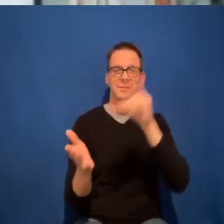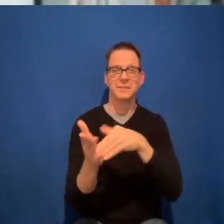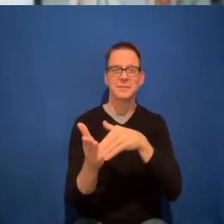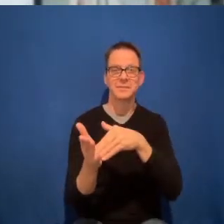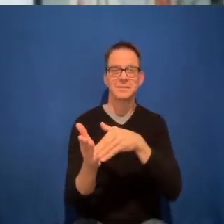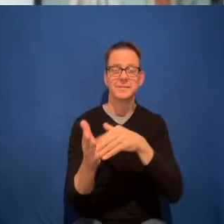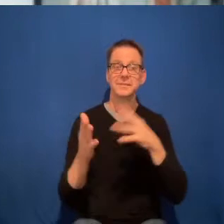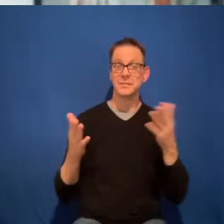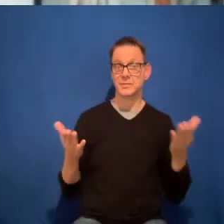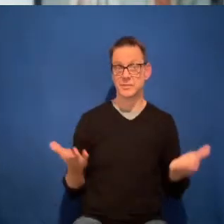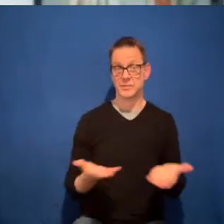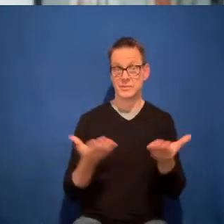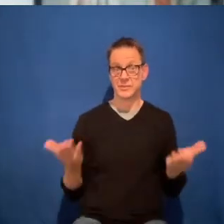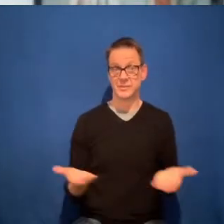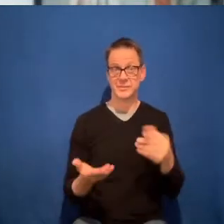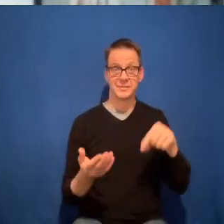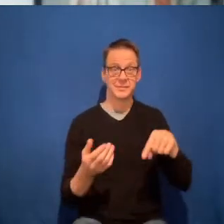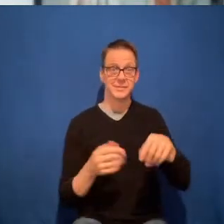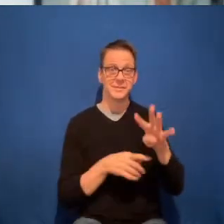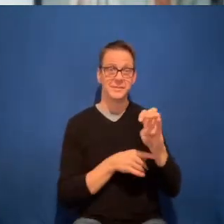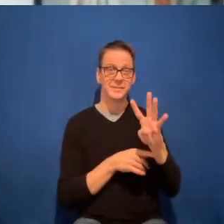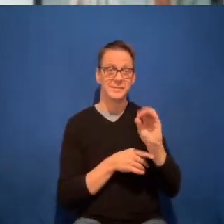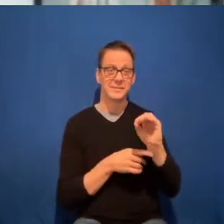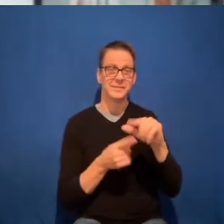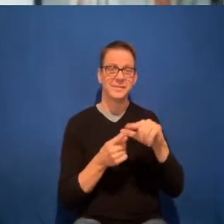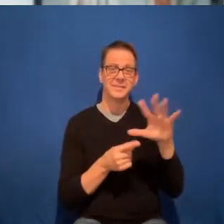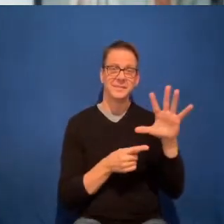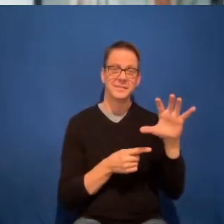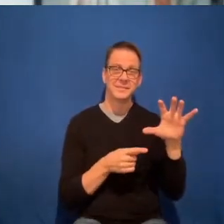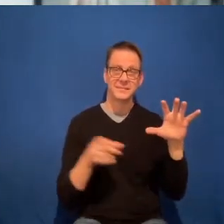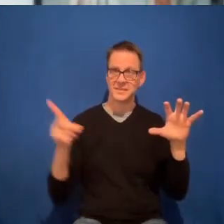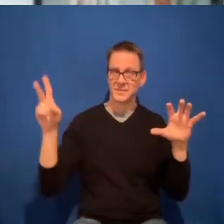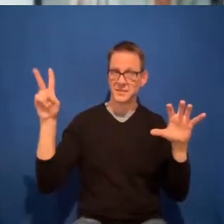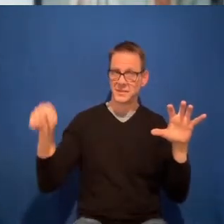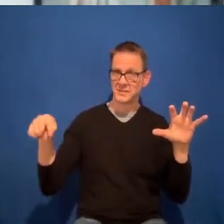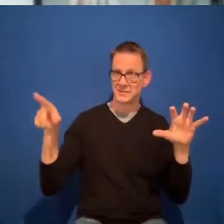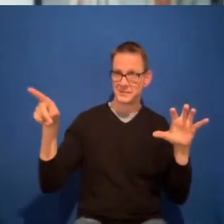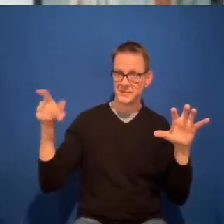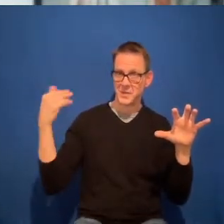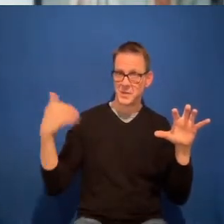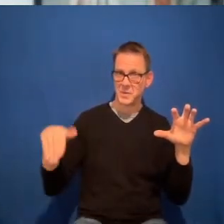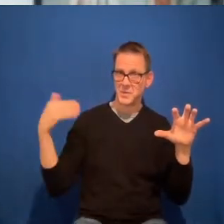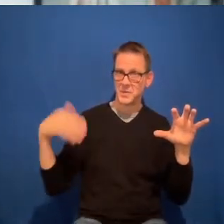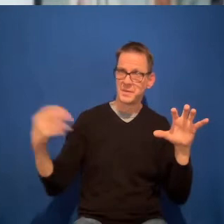at around 450 to 500. So big difference in the numbers there.